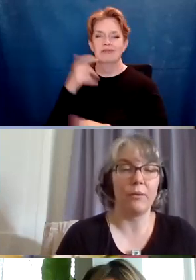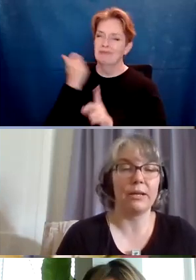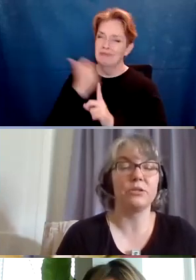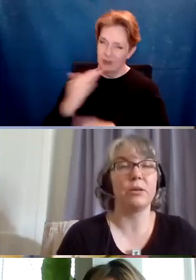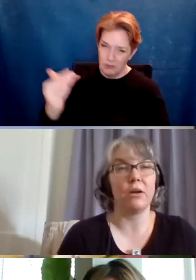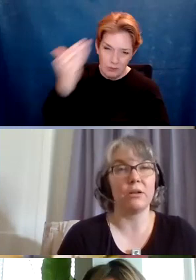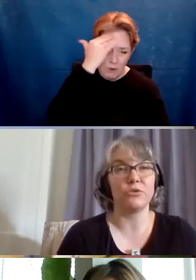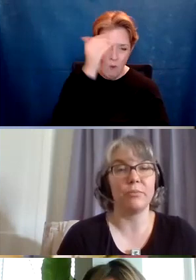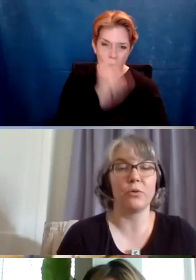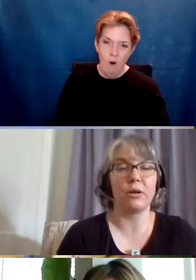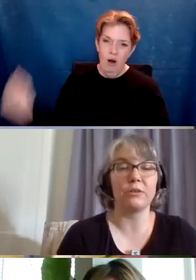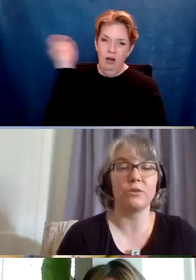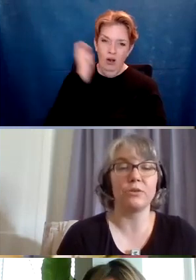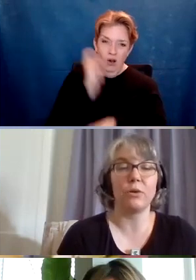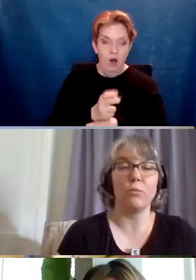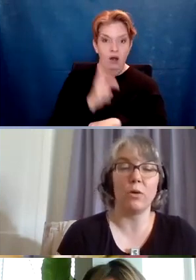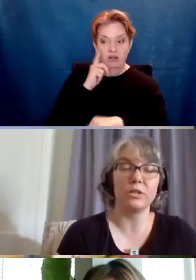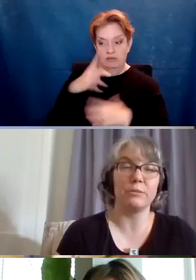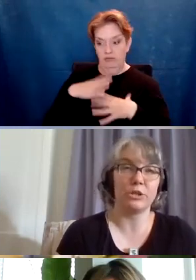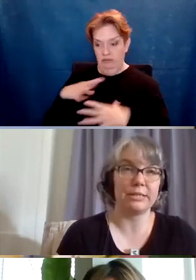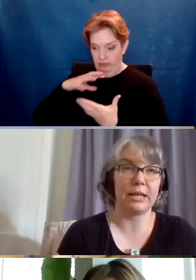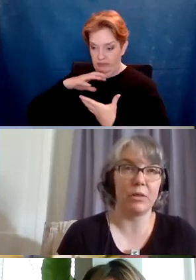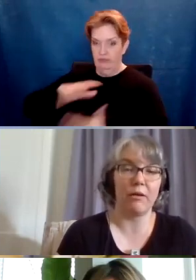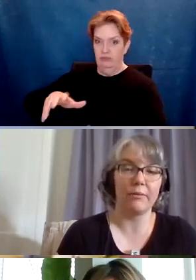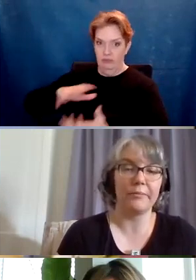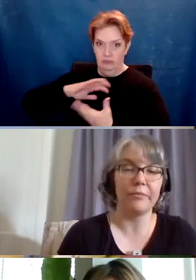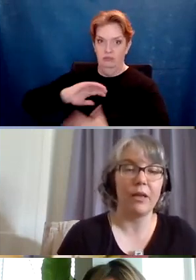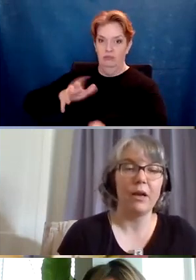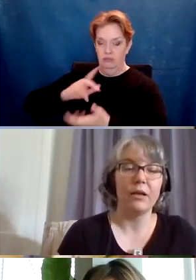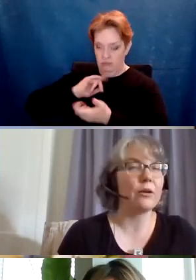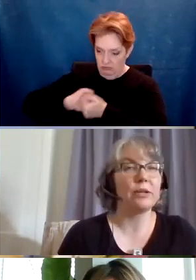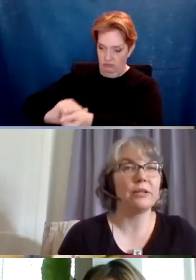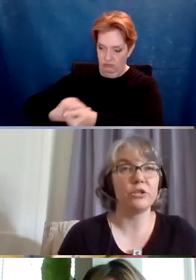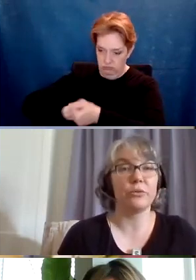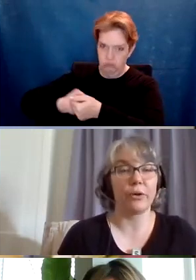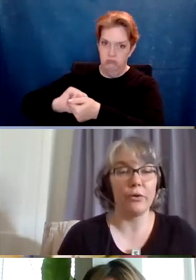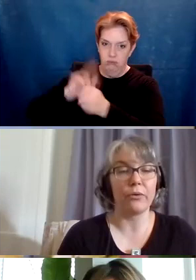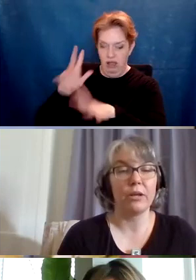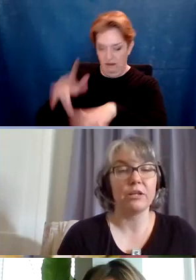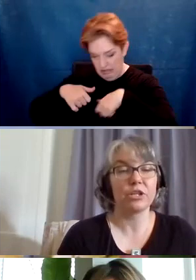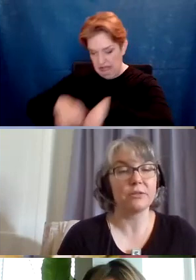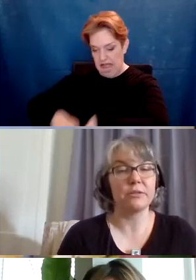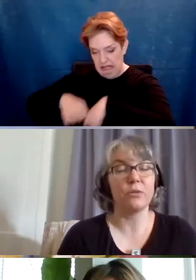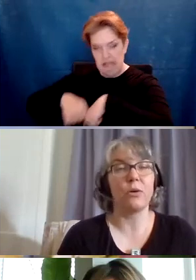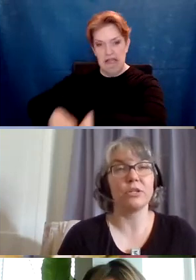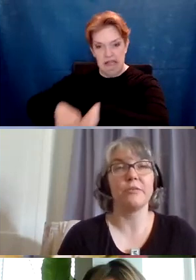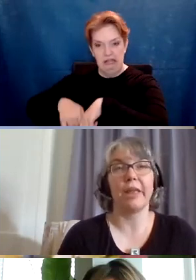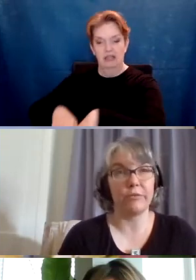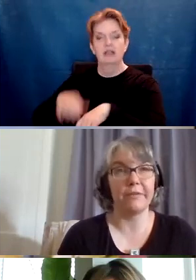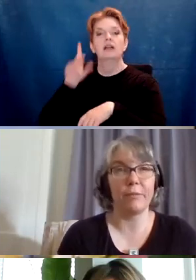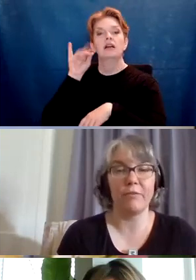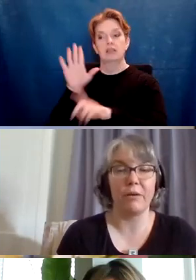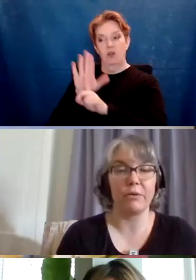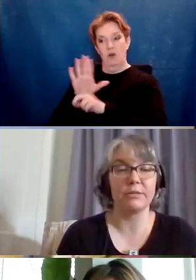work that went into doing laundry before electric washing machines came along. Not only did she do her own, she also did the washing for the